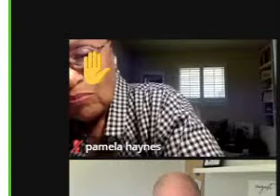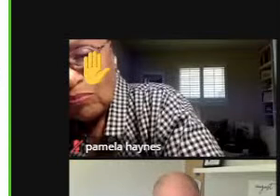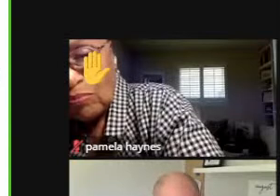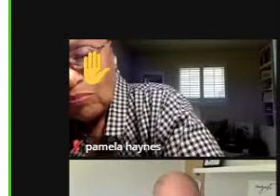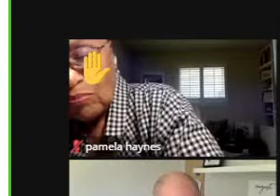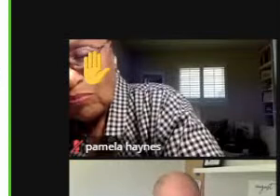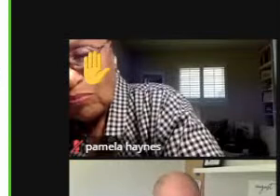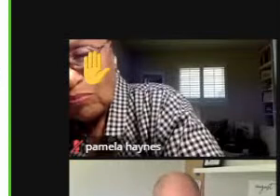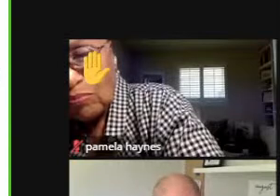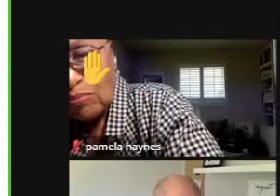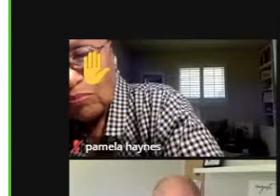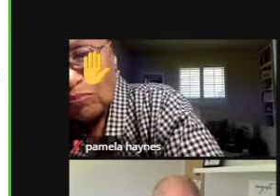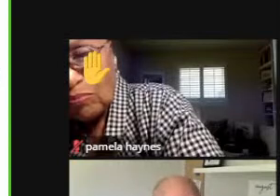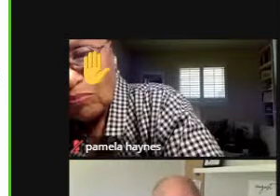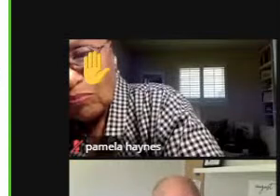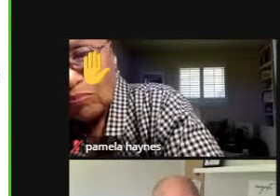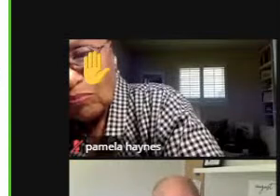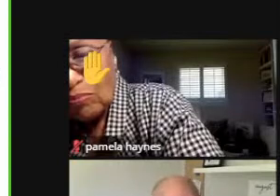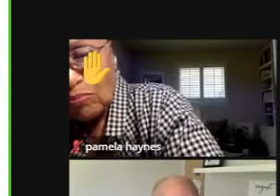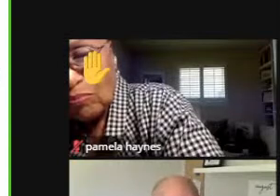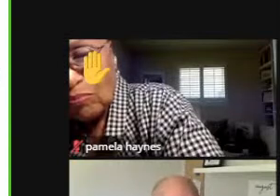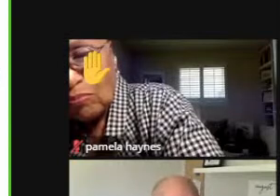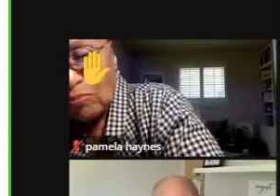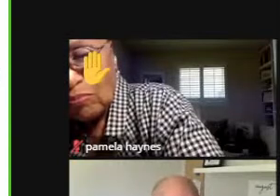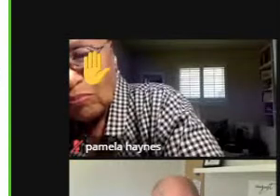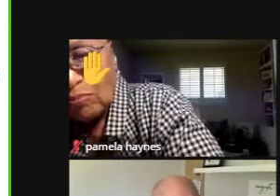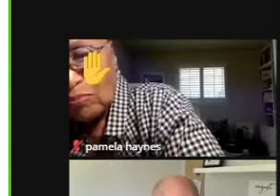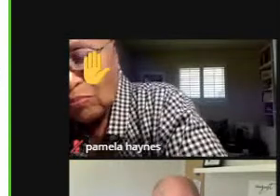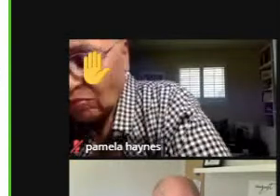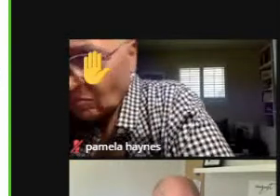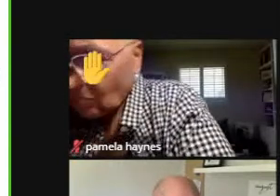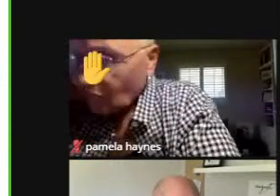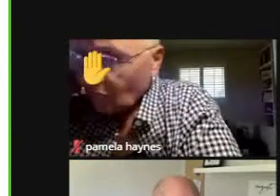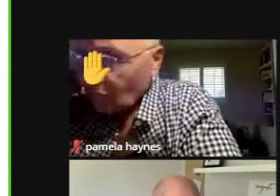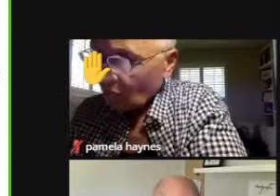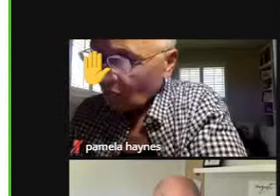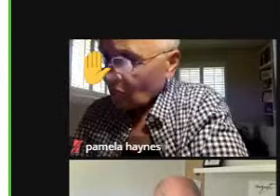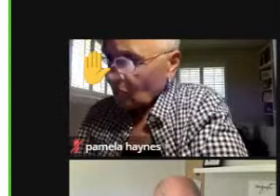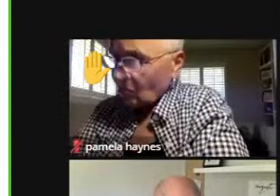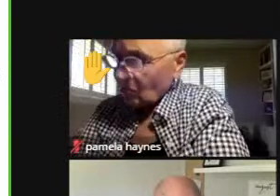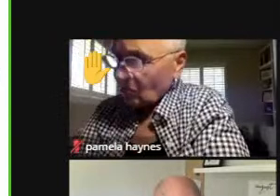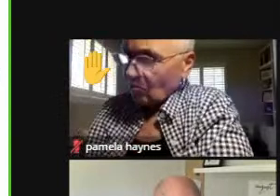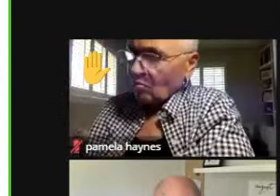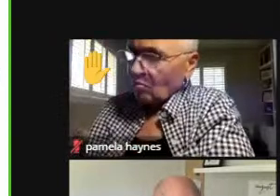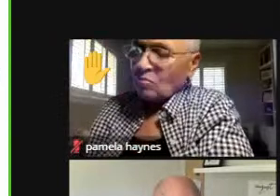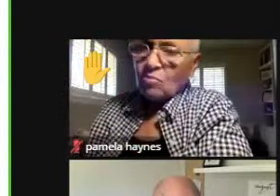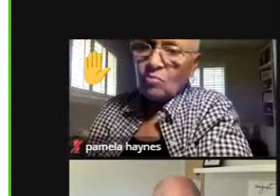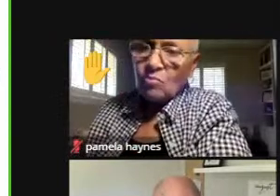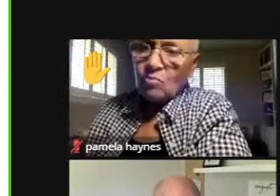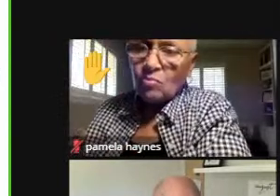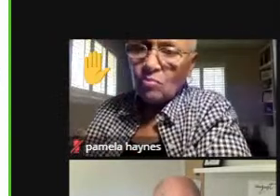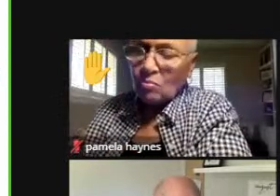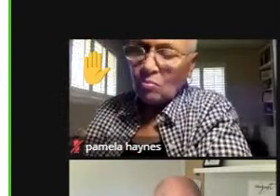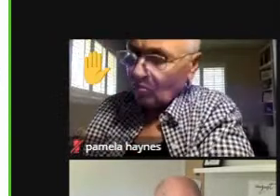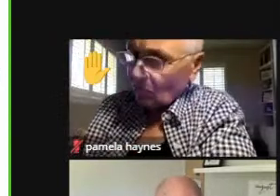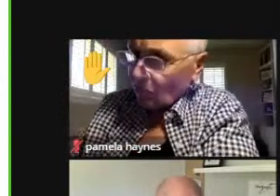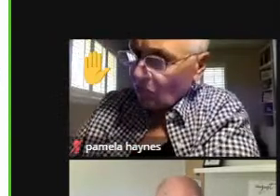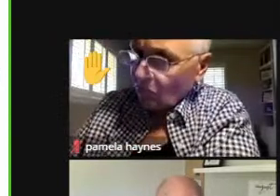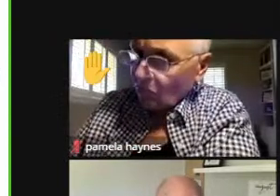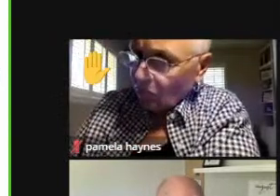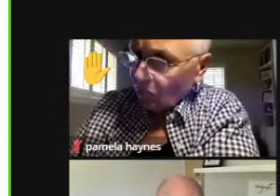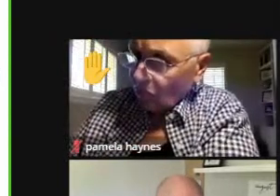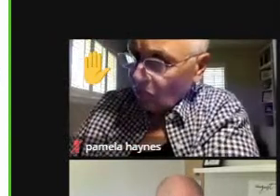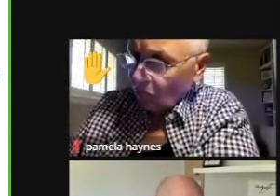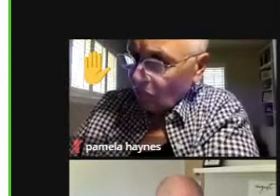then, over 346 million doses have been given in the United States, and over 4 billion doses, not just of the 3 authorized ones